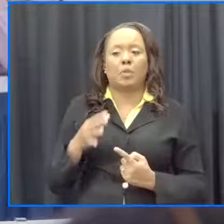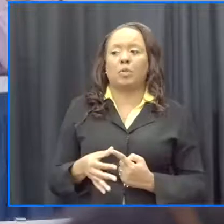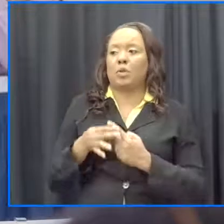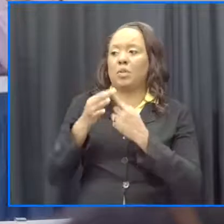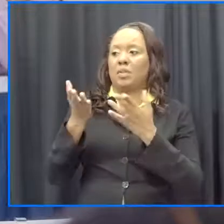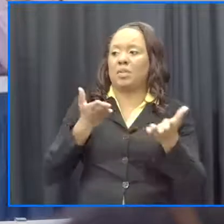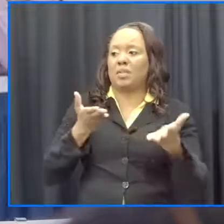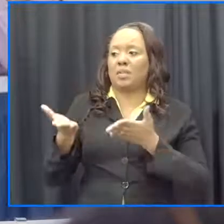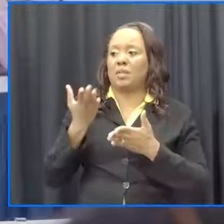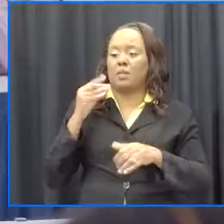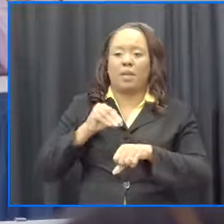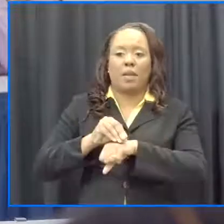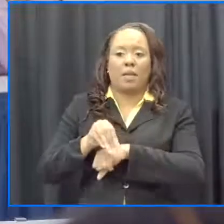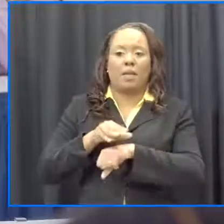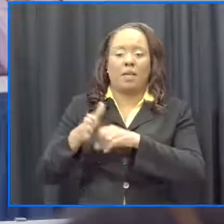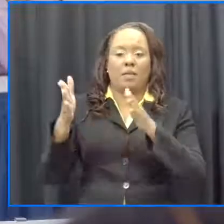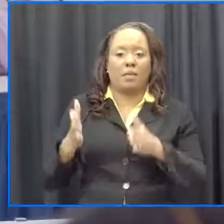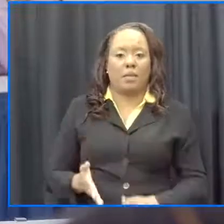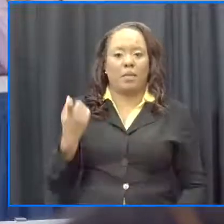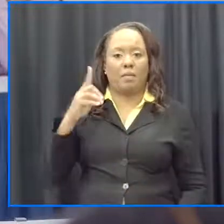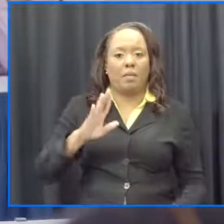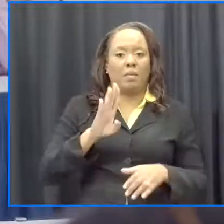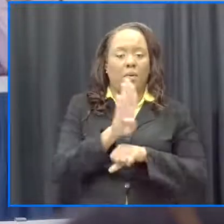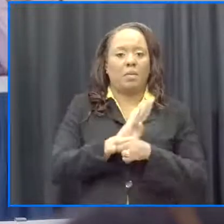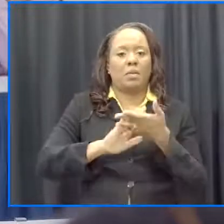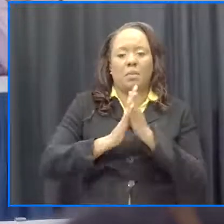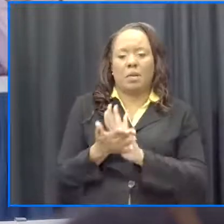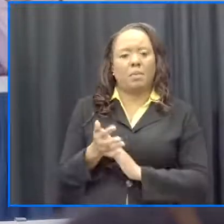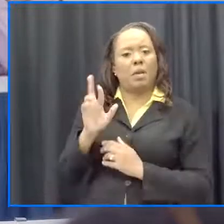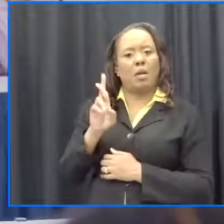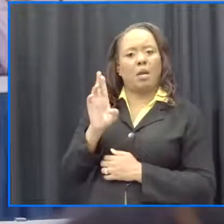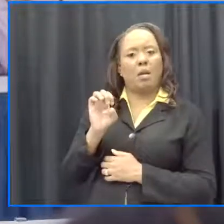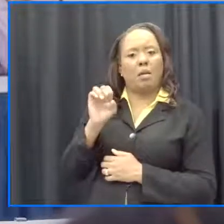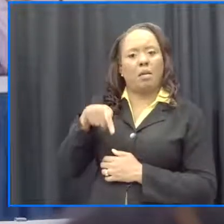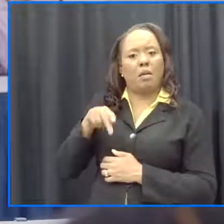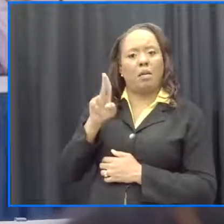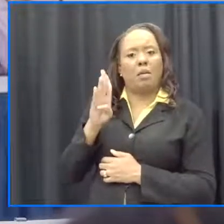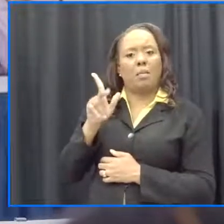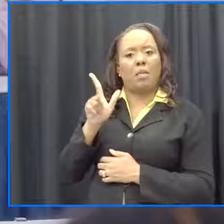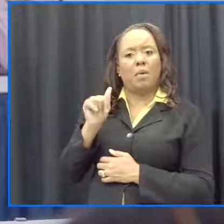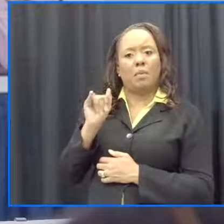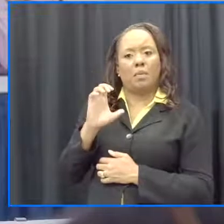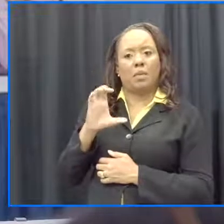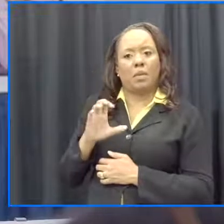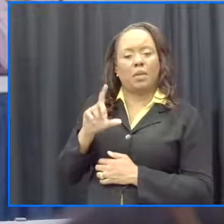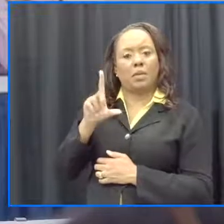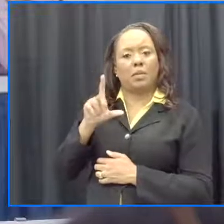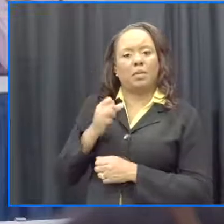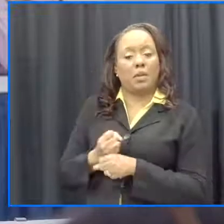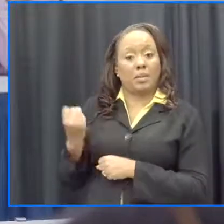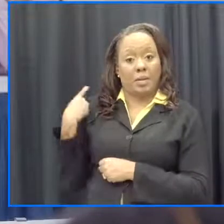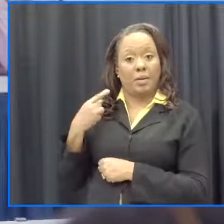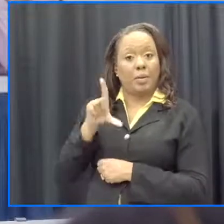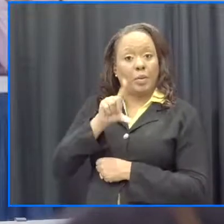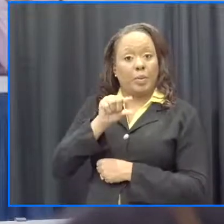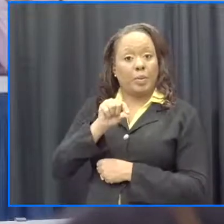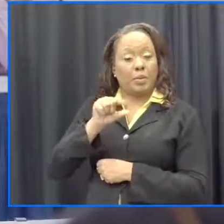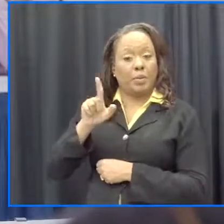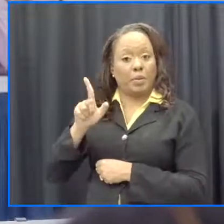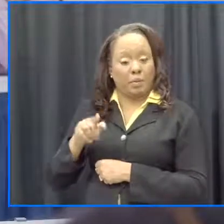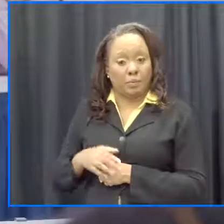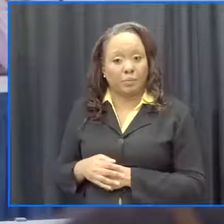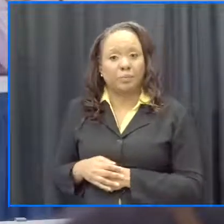as advisor to the Barbados' Republican Status Transition Advisory Committee in